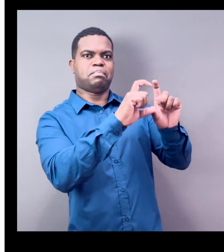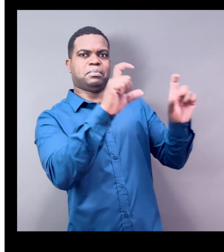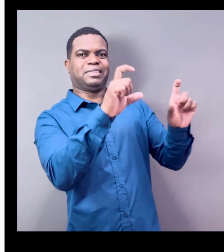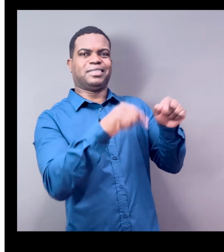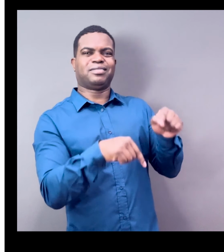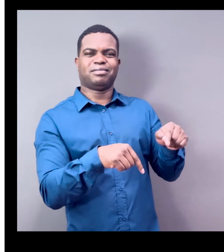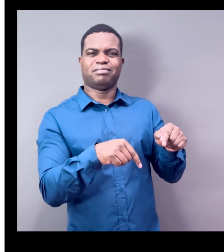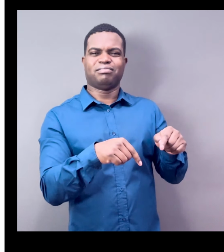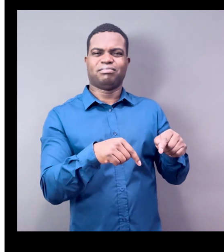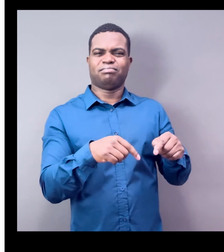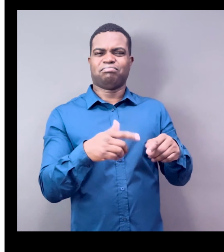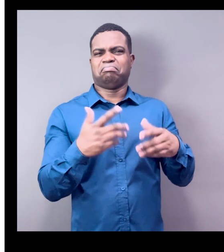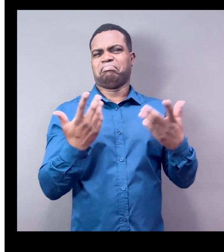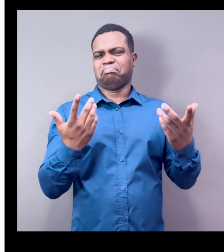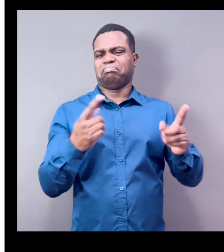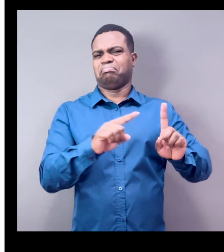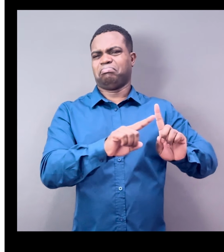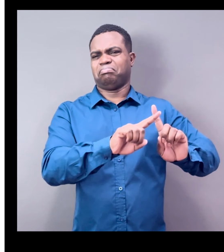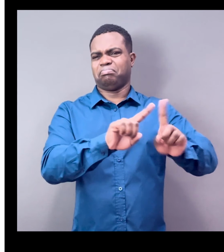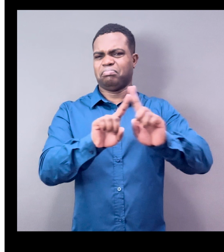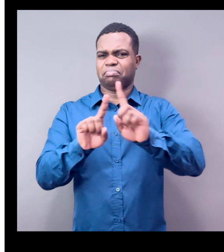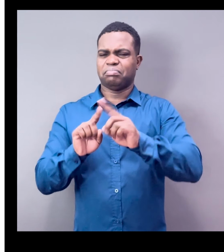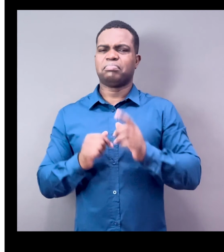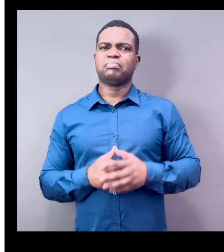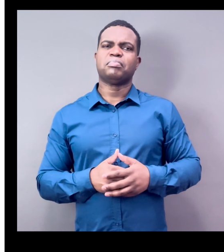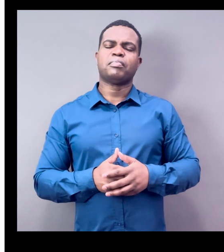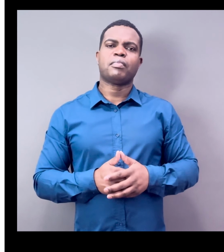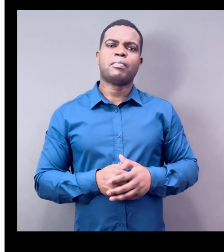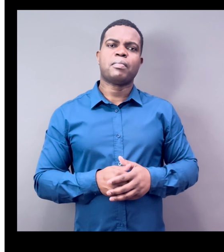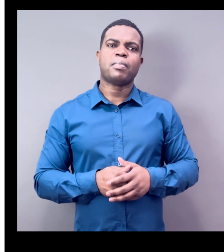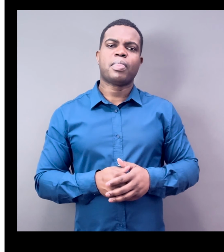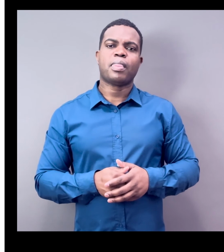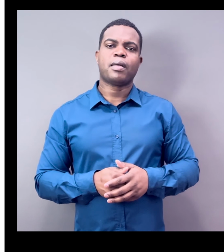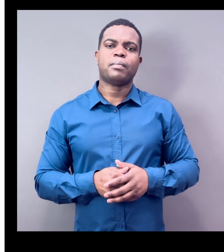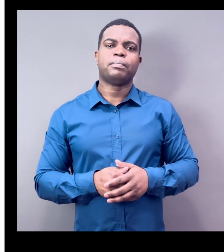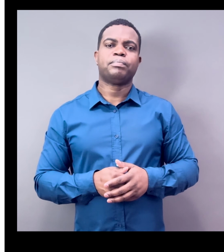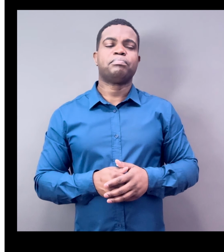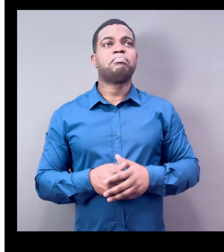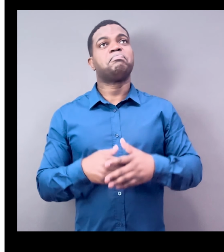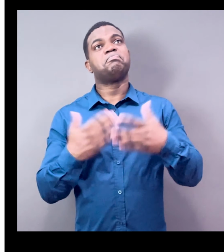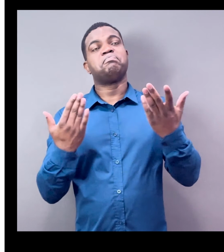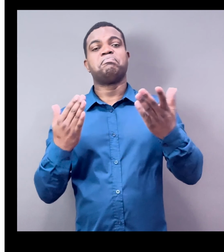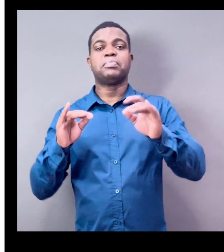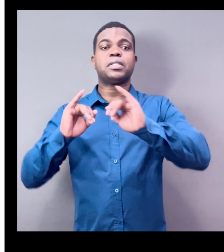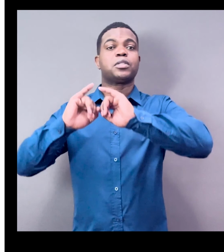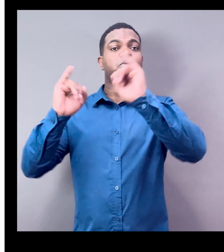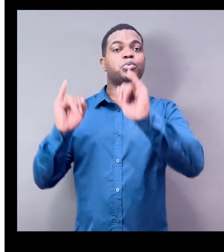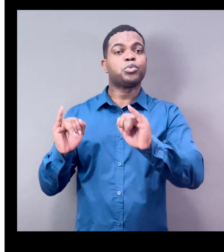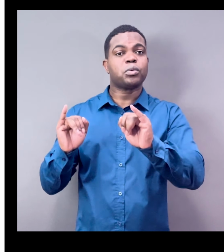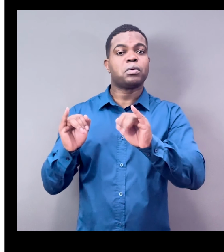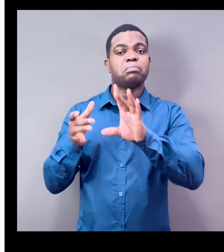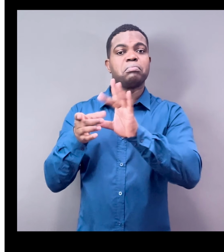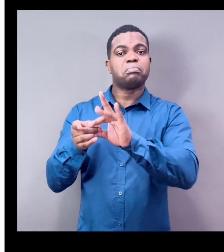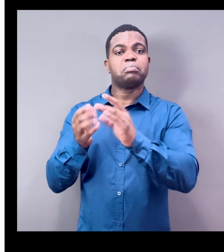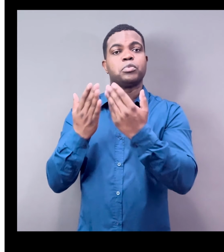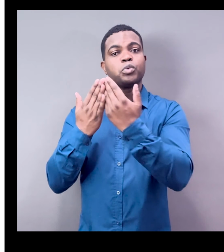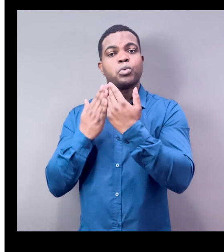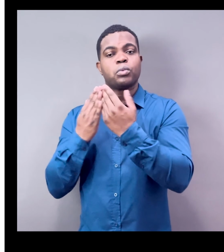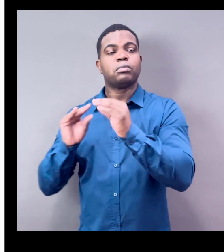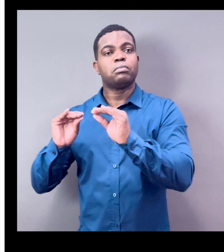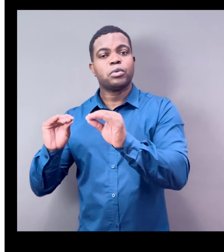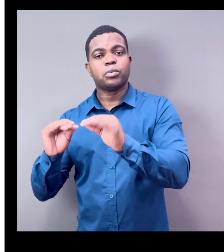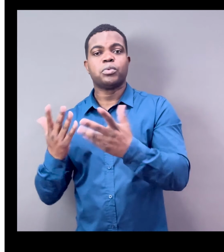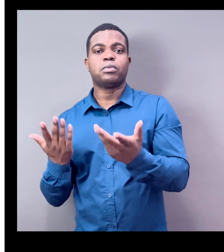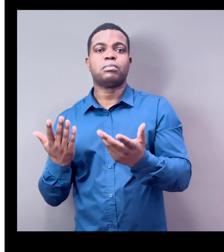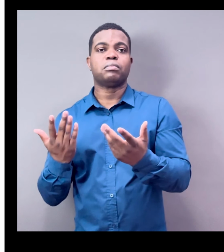people that are having business entities within that community. They could be educational institutions. They